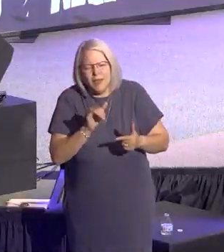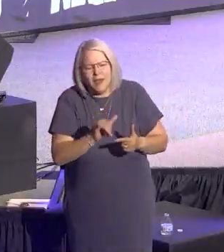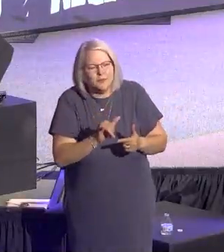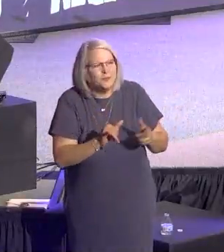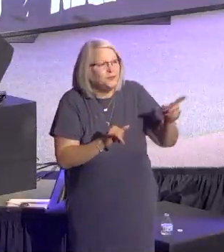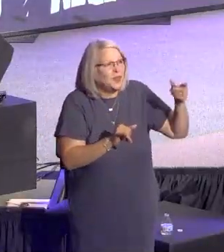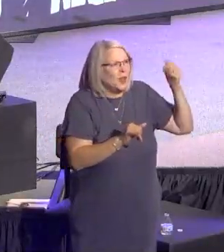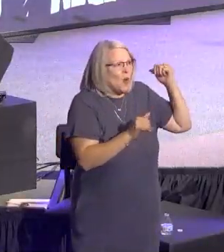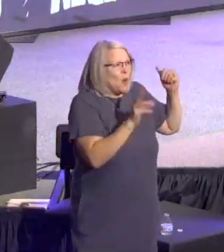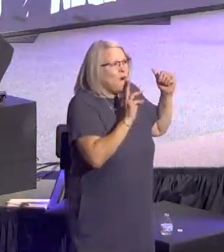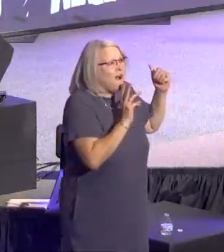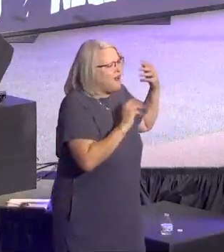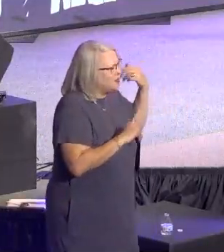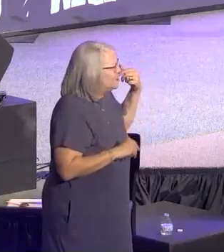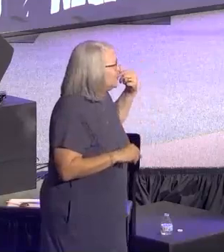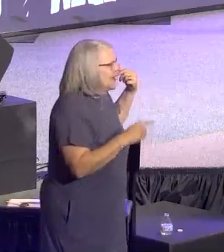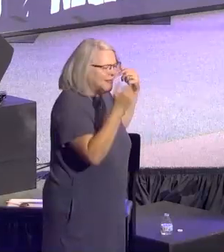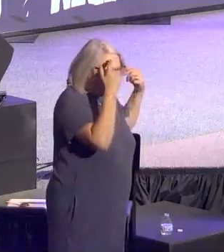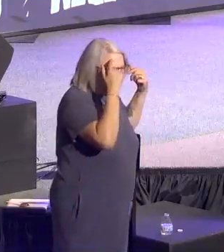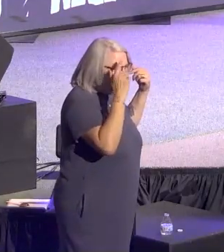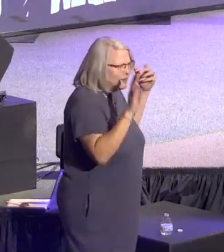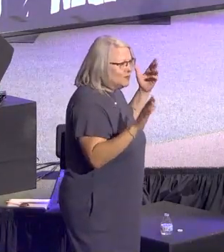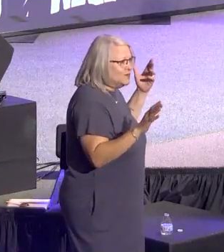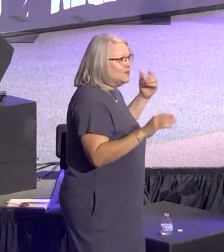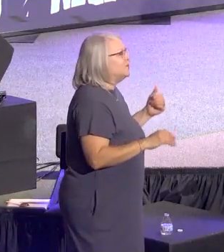bring that water pick back up here one more time?